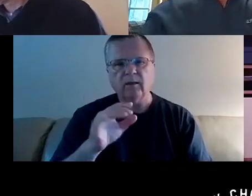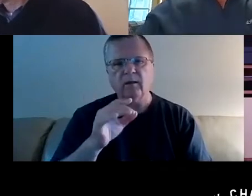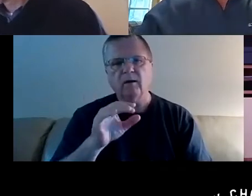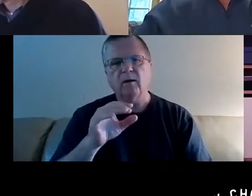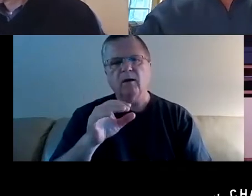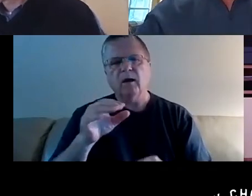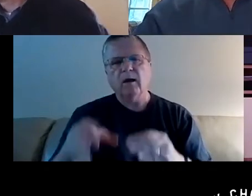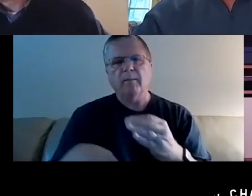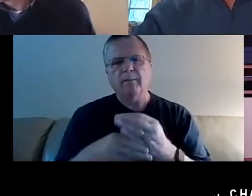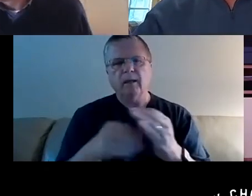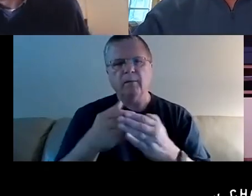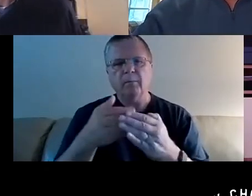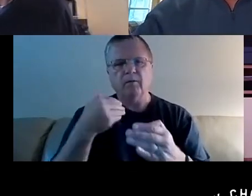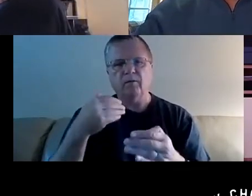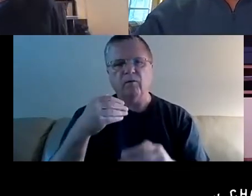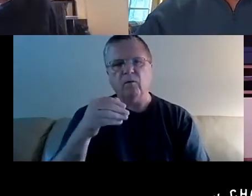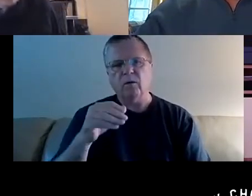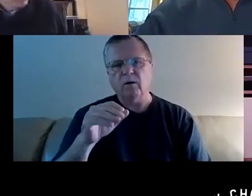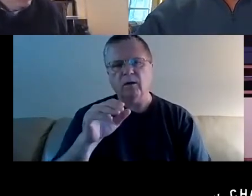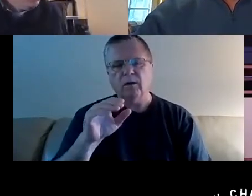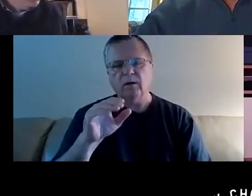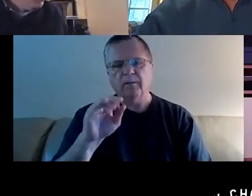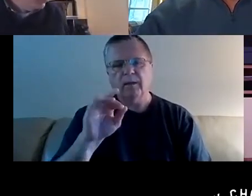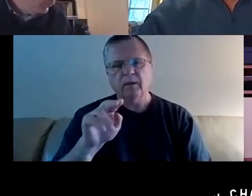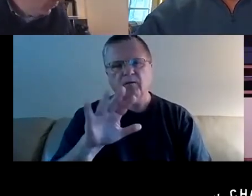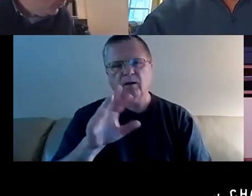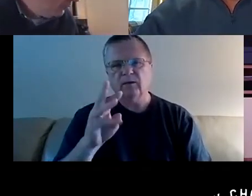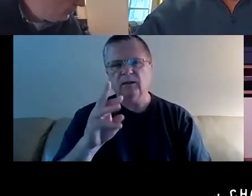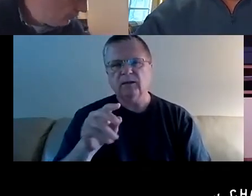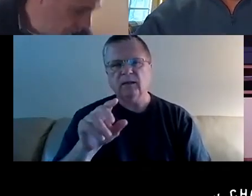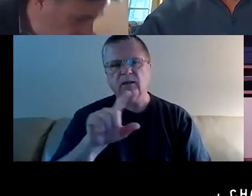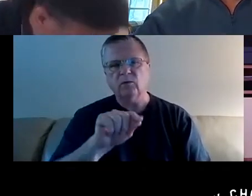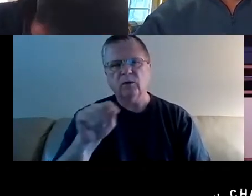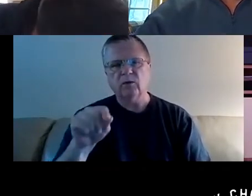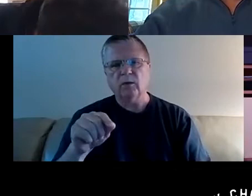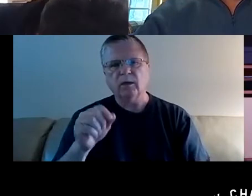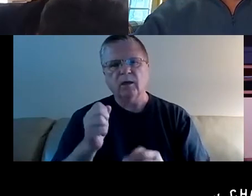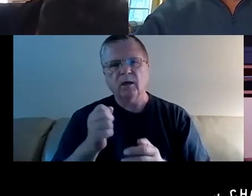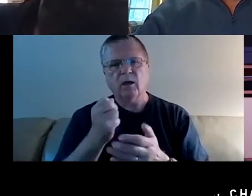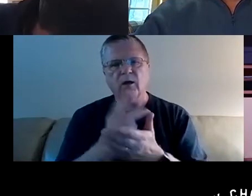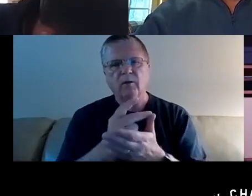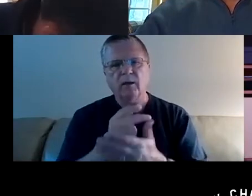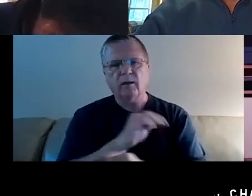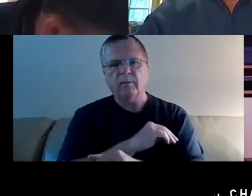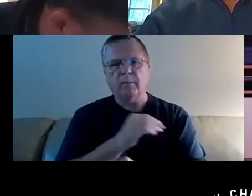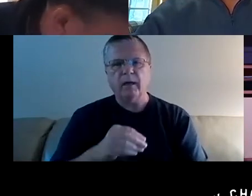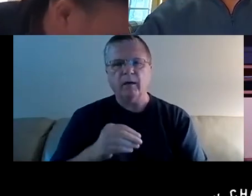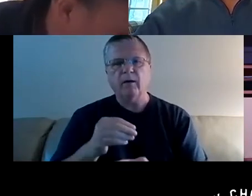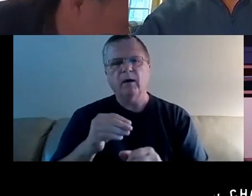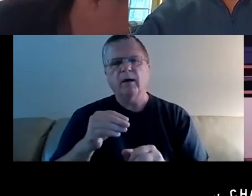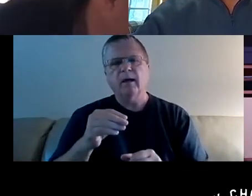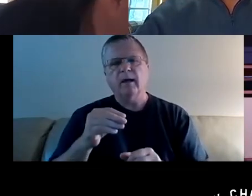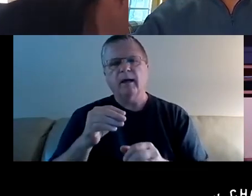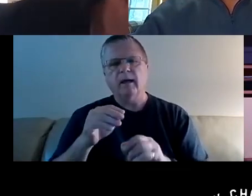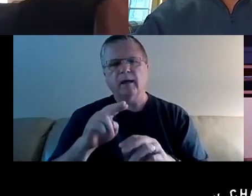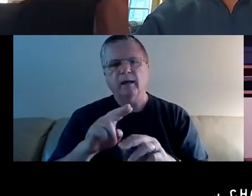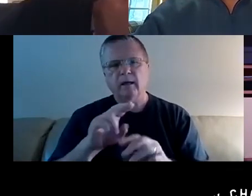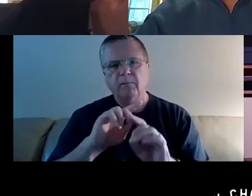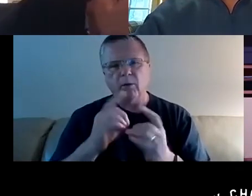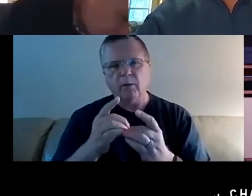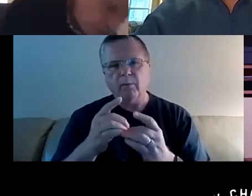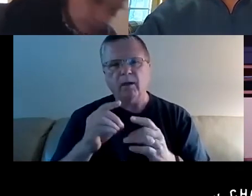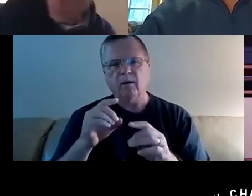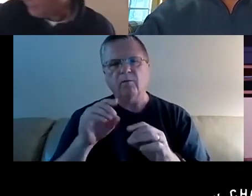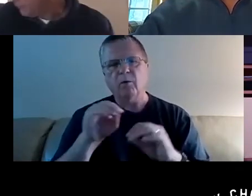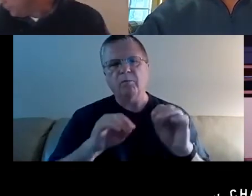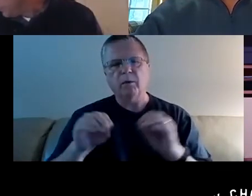resolution 516 of 2020, authorizing the mayor and director of the Department of Mobility and Infrastructure on behalf of the city